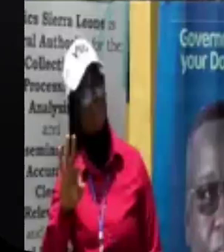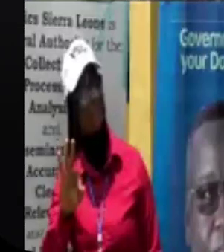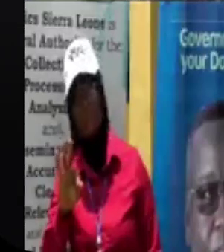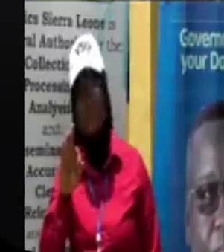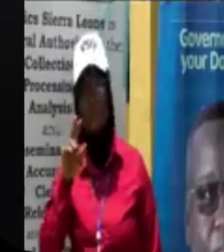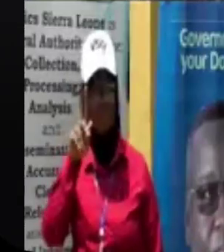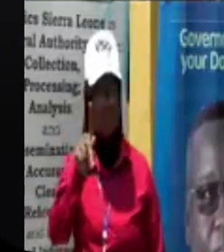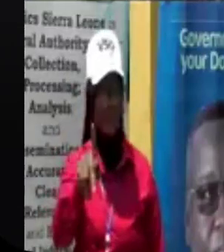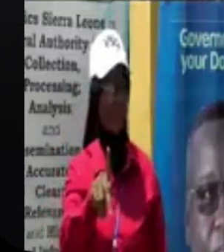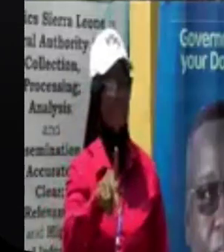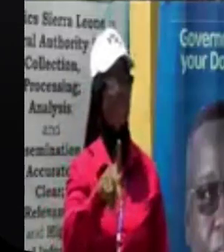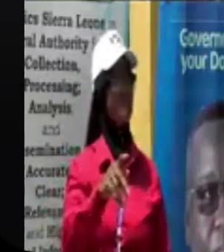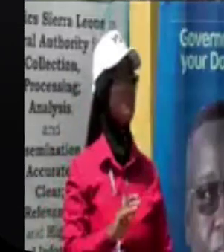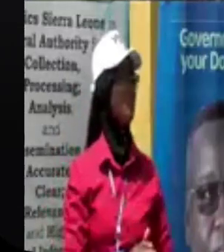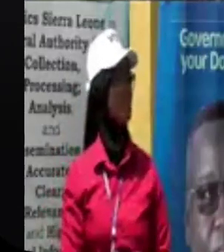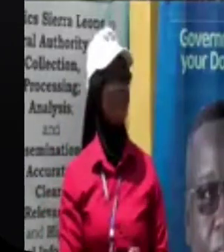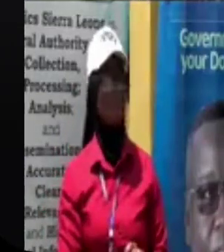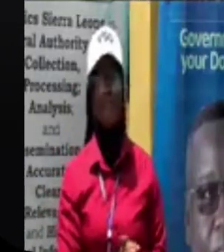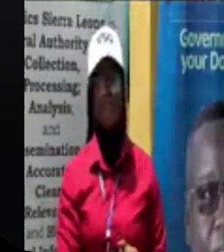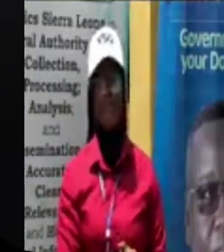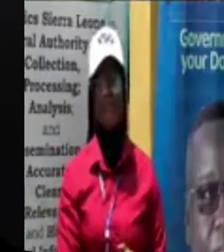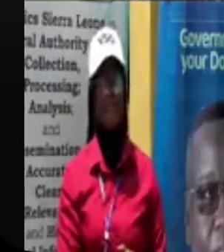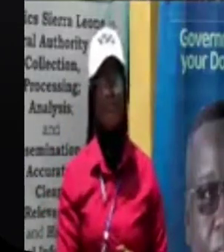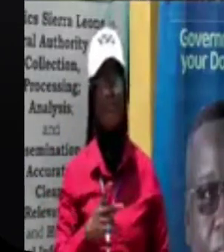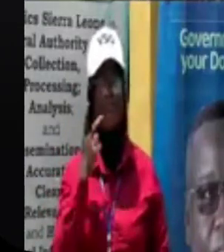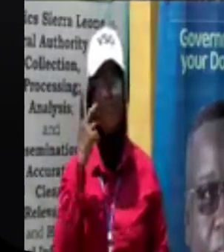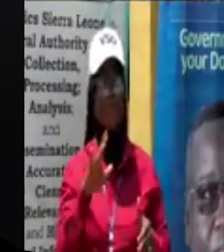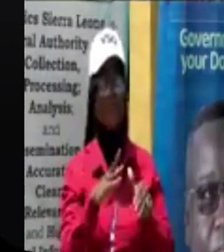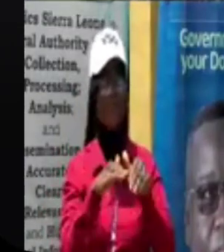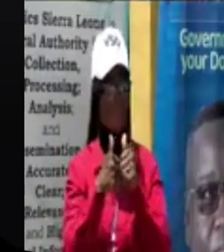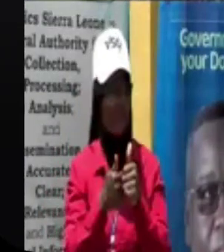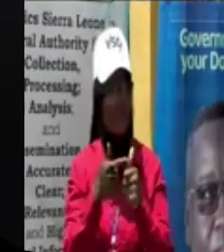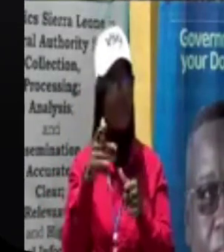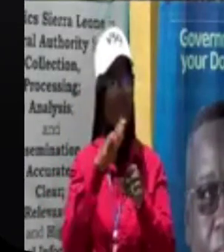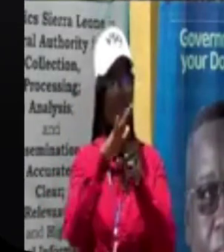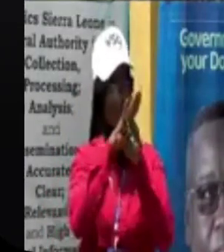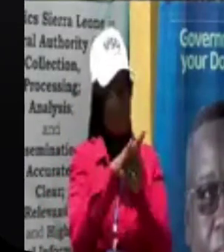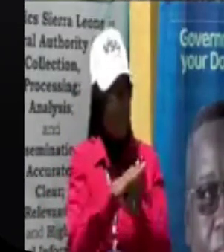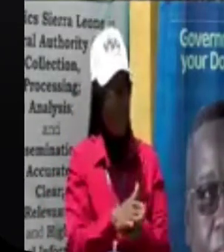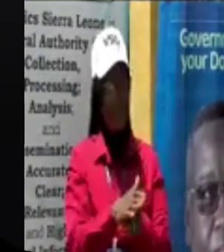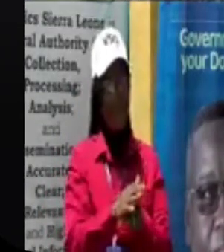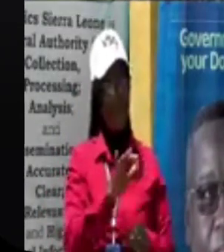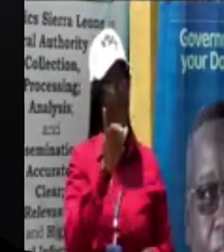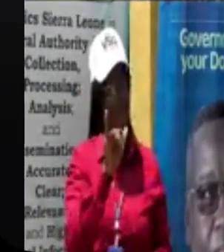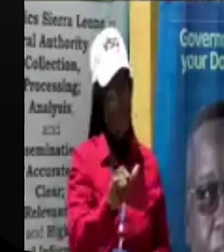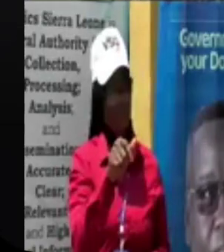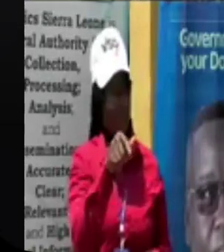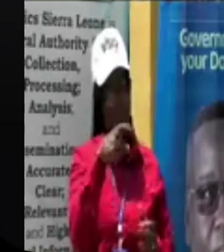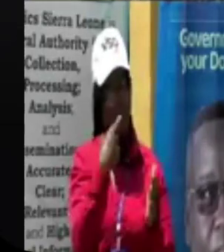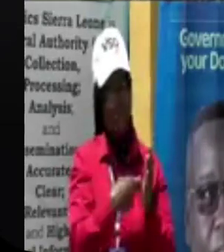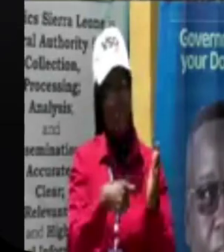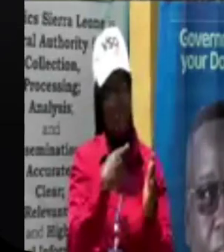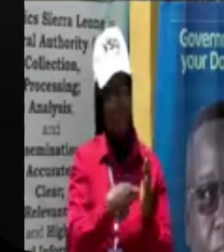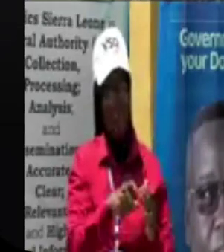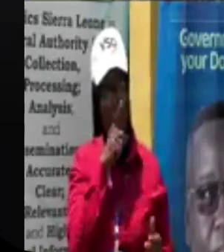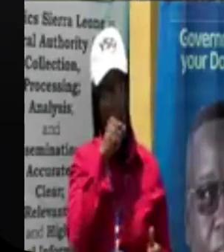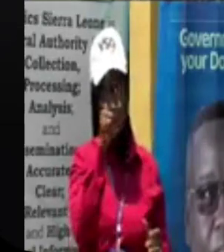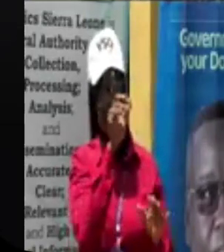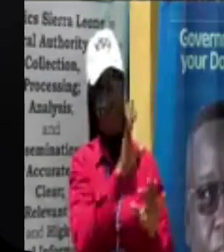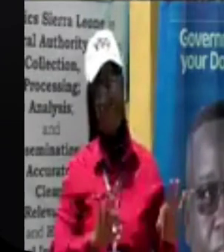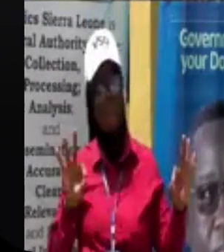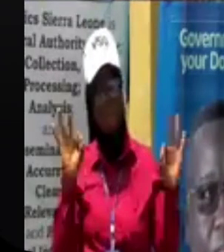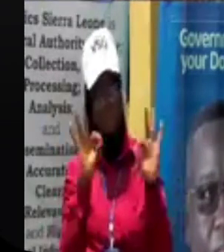we collaborate for see how we go stop arrest for the Goyala. The price really matters. So we